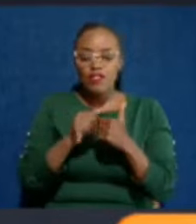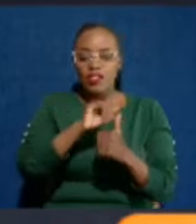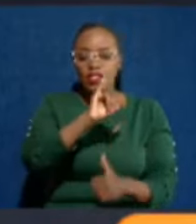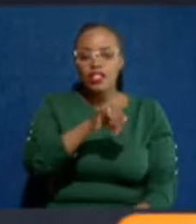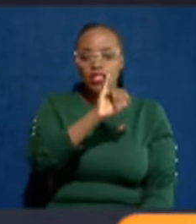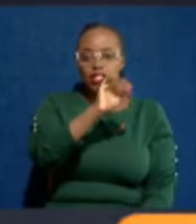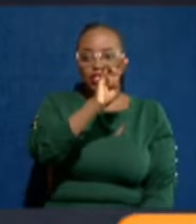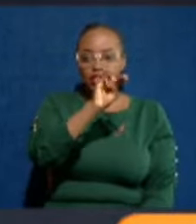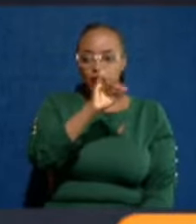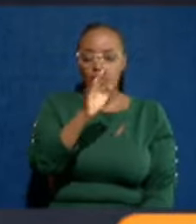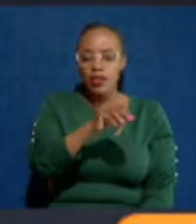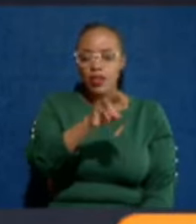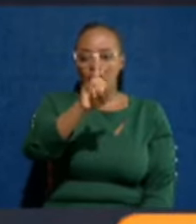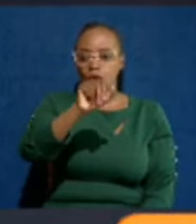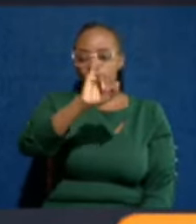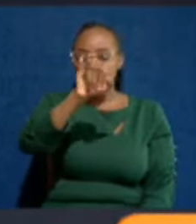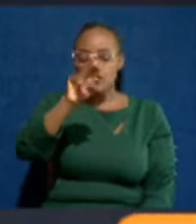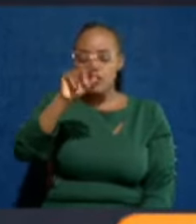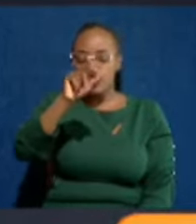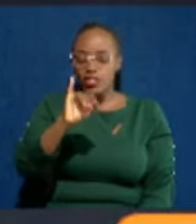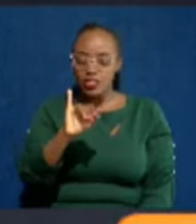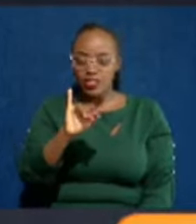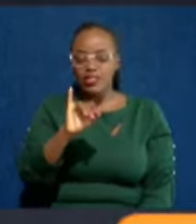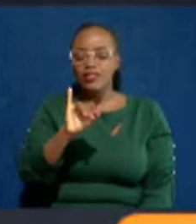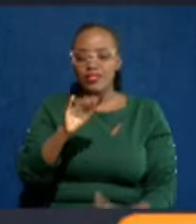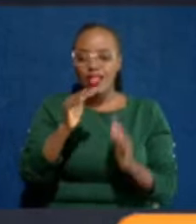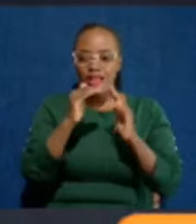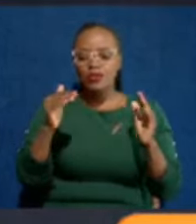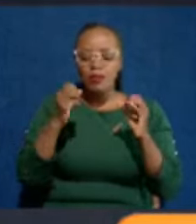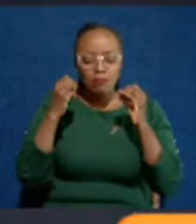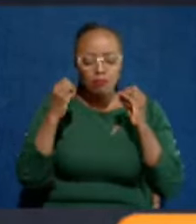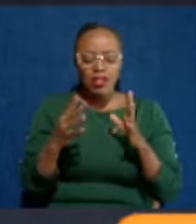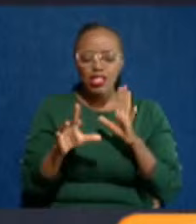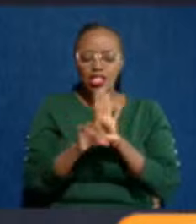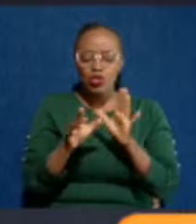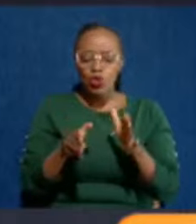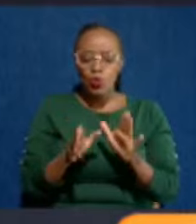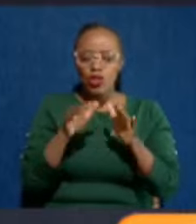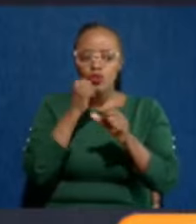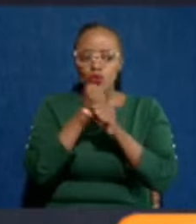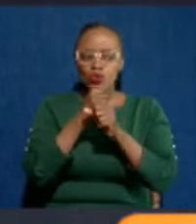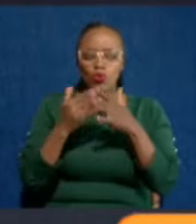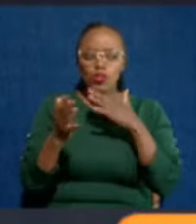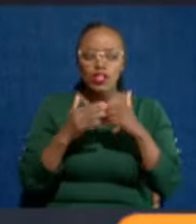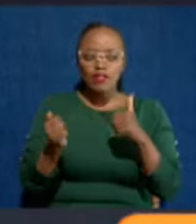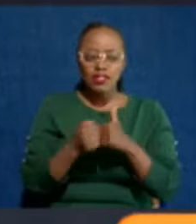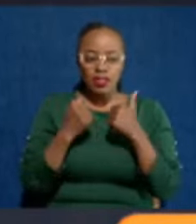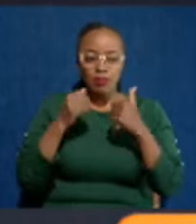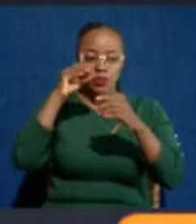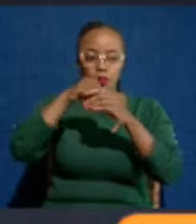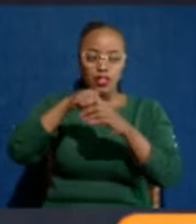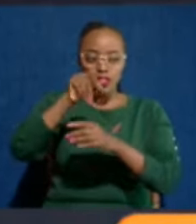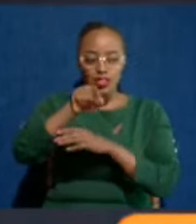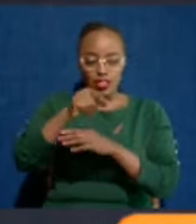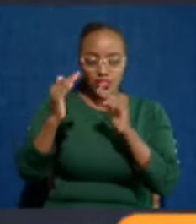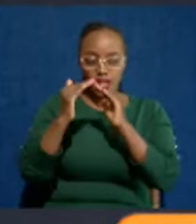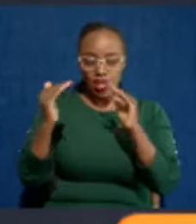house. There are very many legal ways of doing what is currently going on in Mr. Wanjigi's